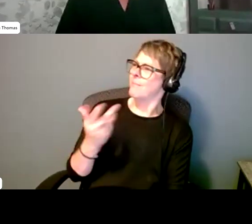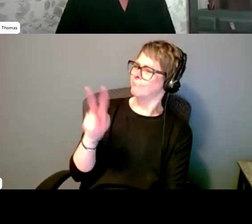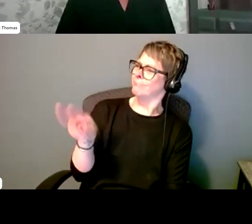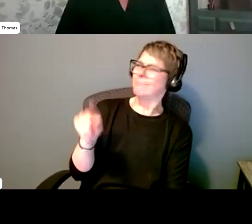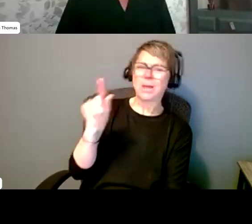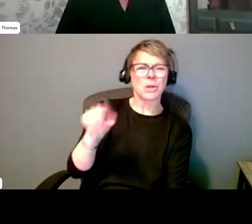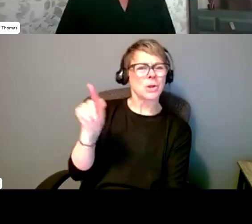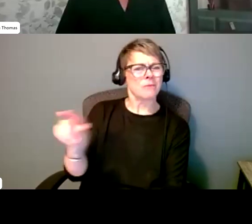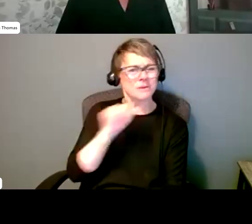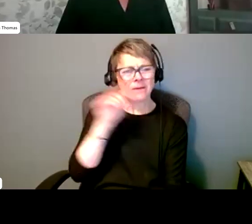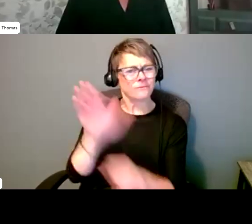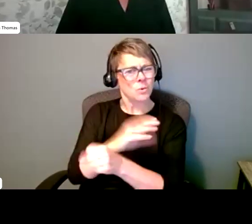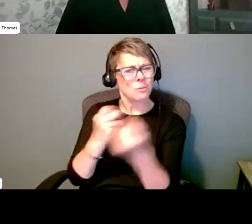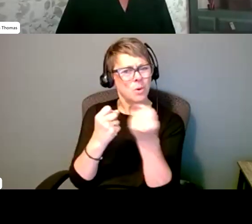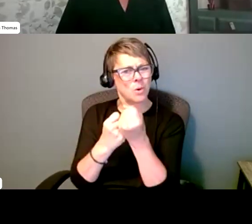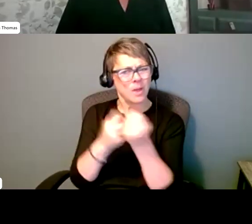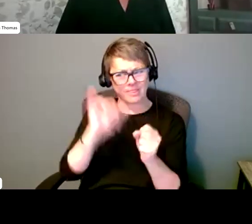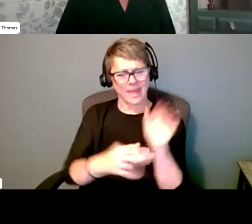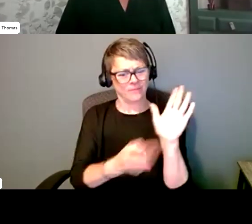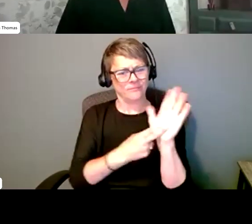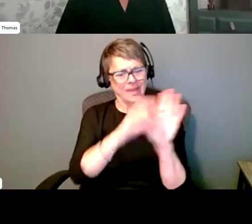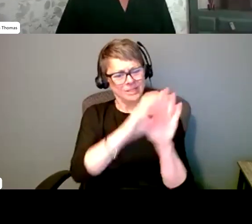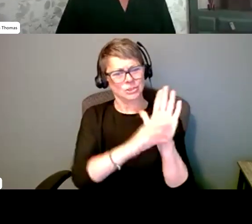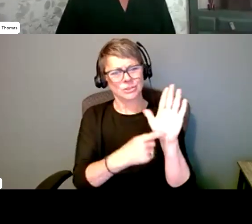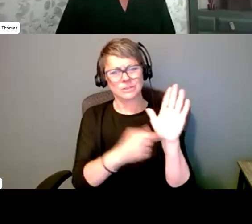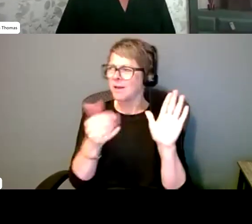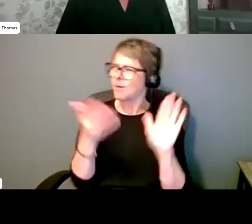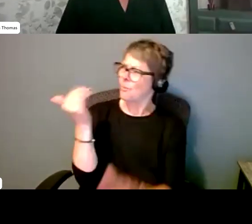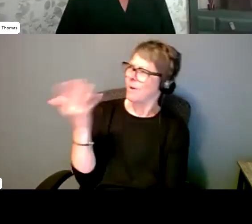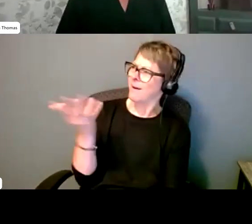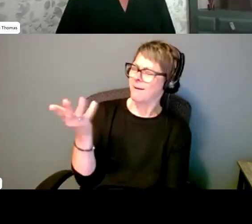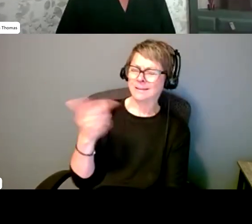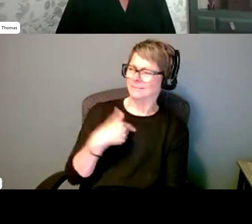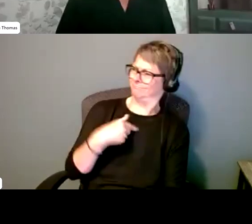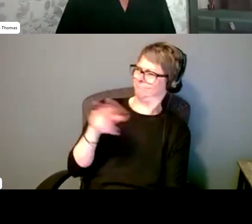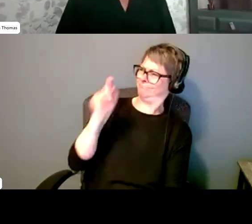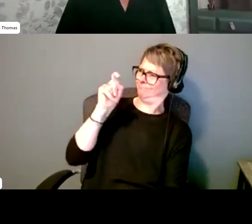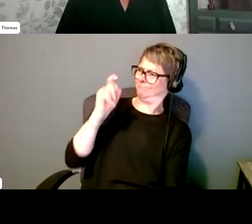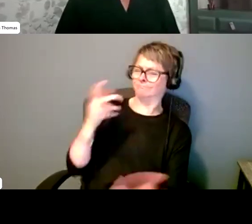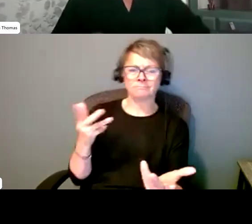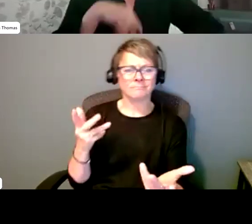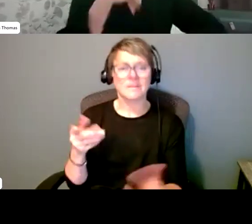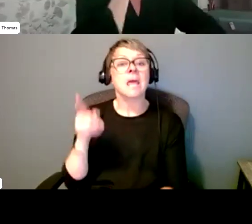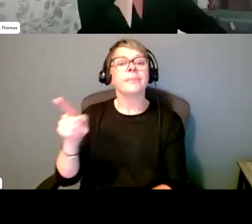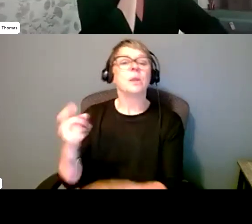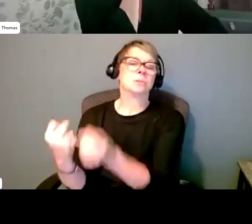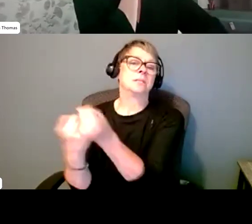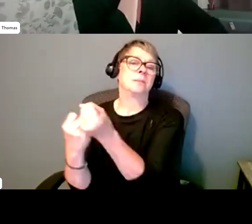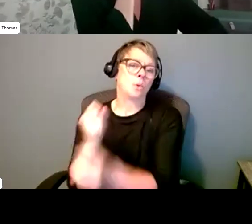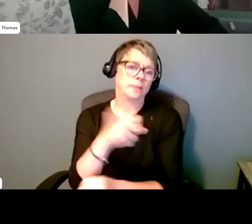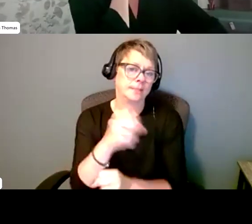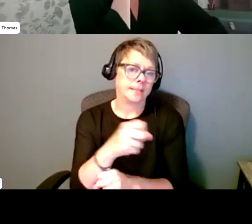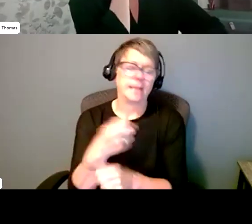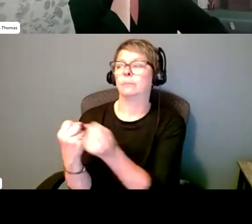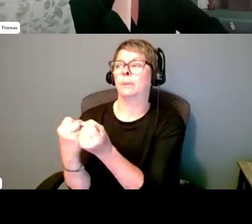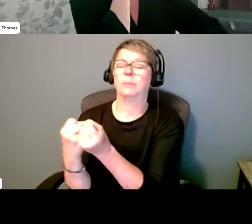not fully supporting the convention. They're doing kind of, behind the scenes support, like they